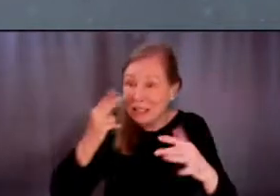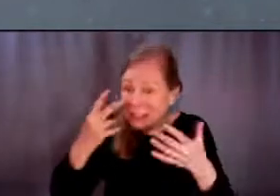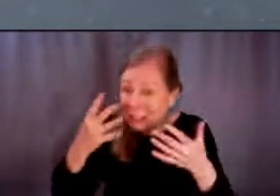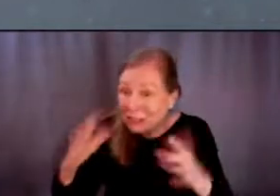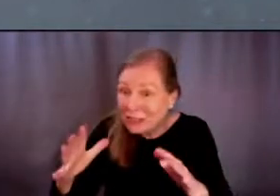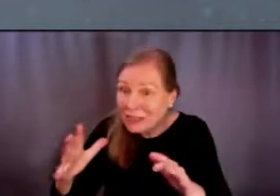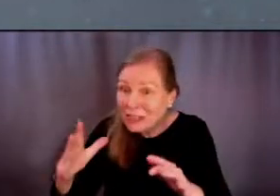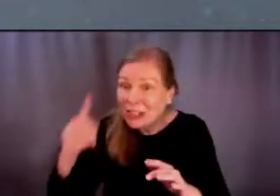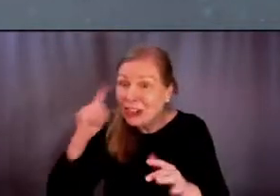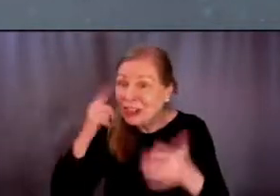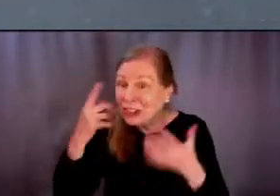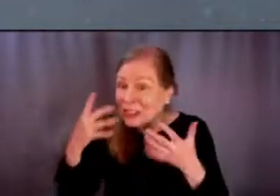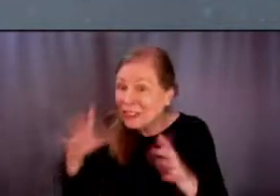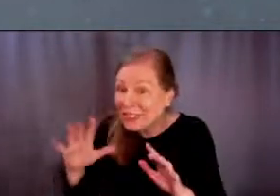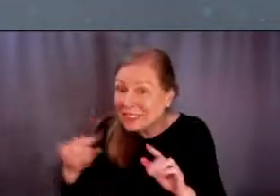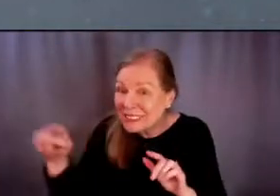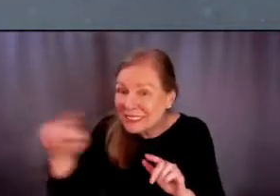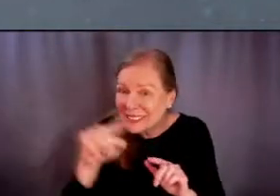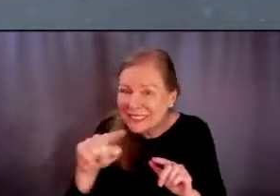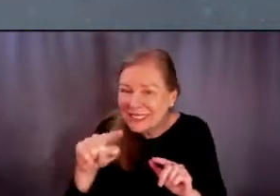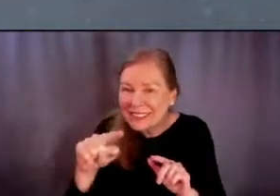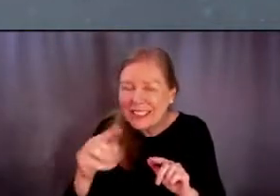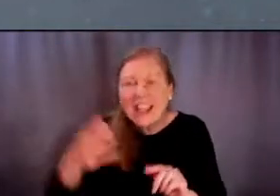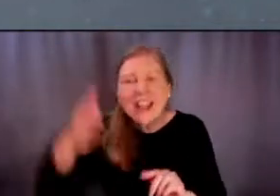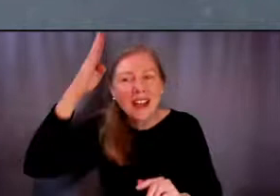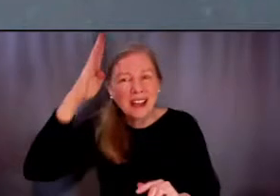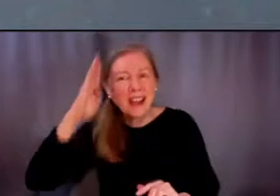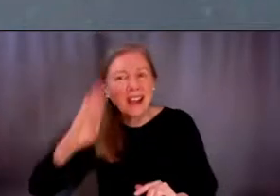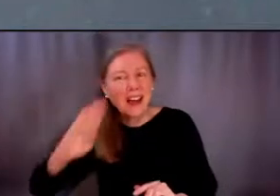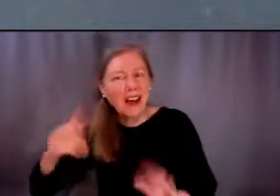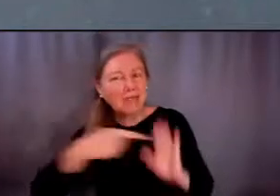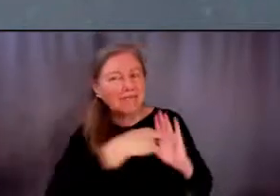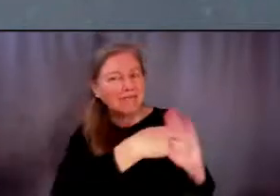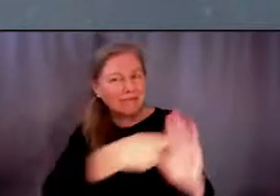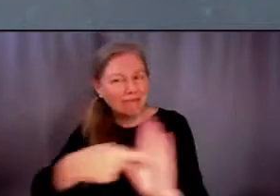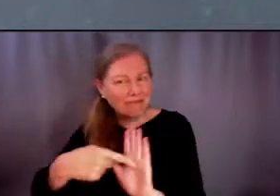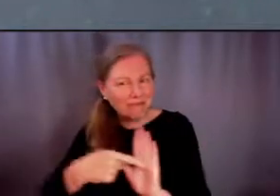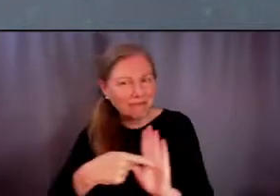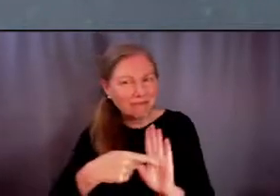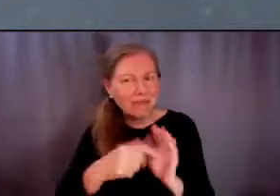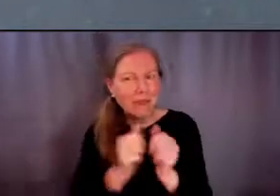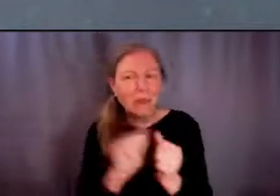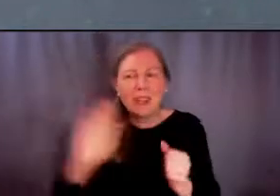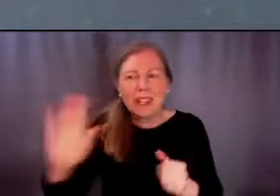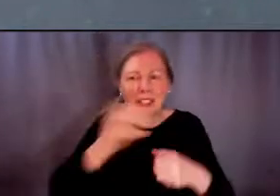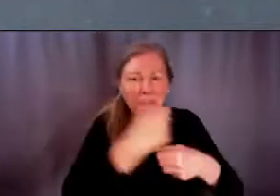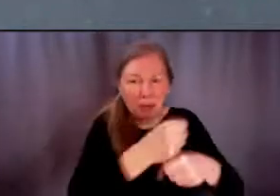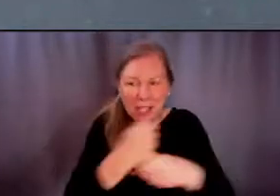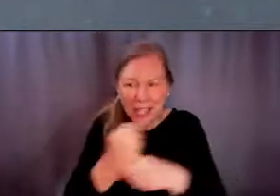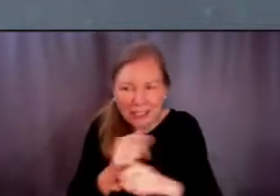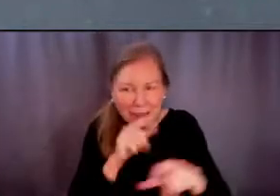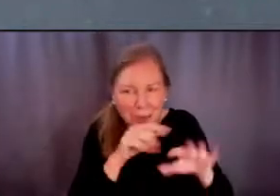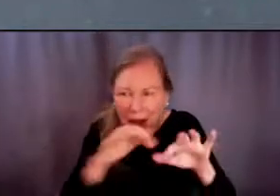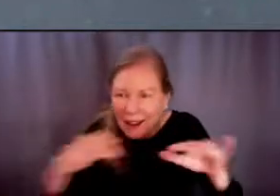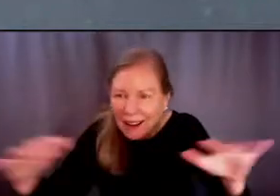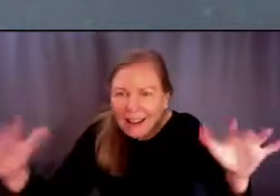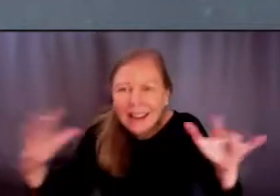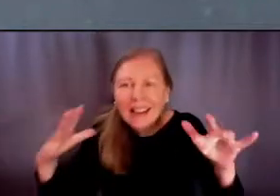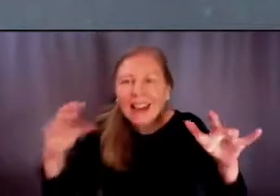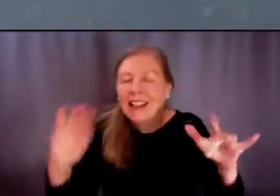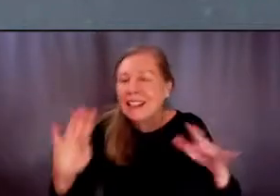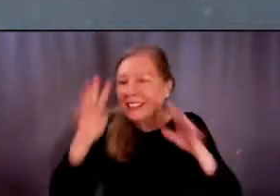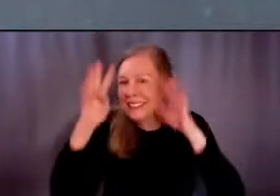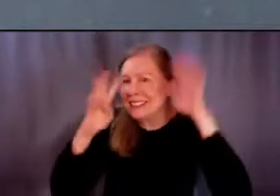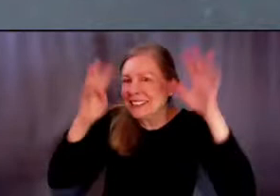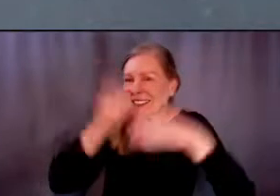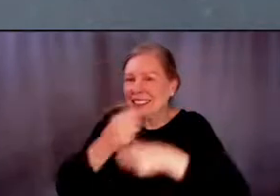God continues to reveal God's self to us through creation and creating. May God's creative